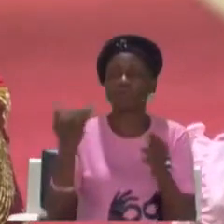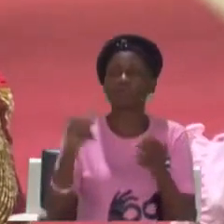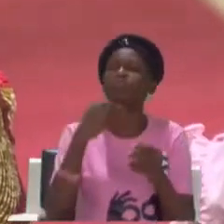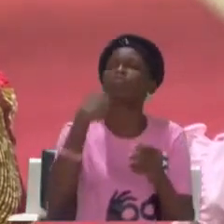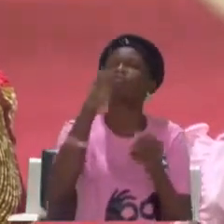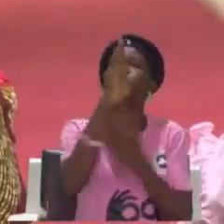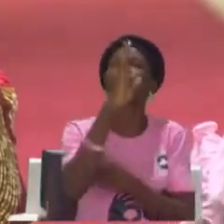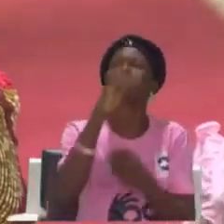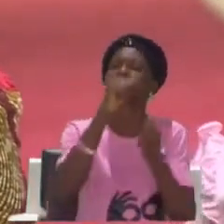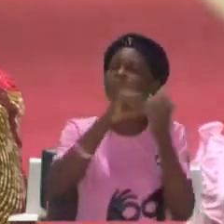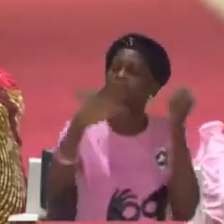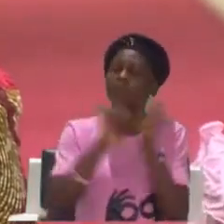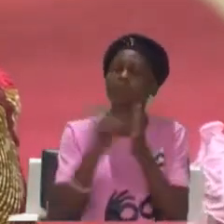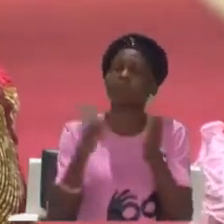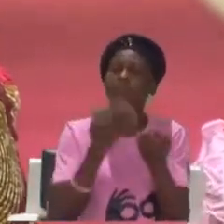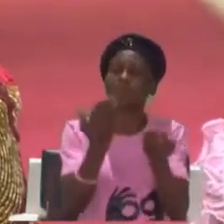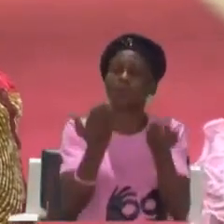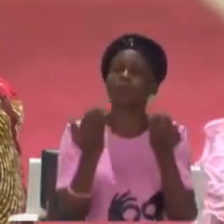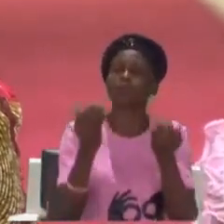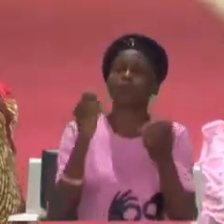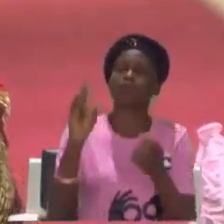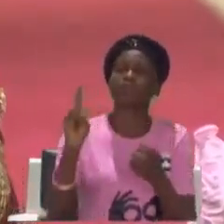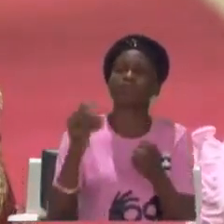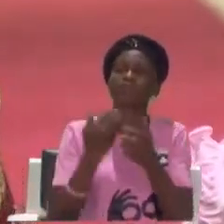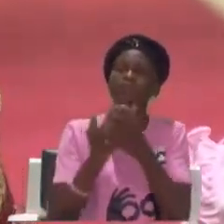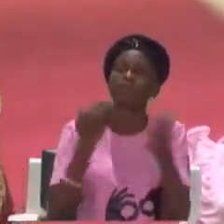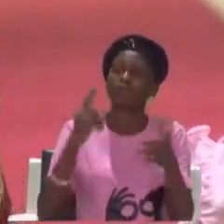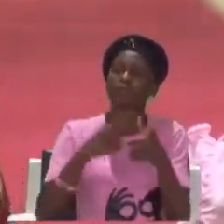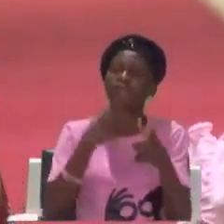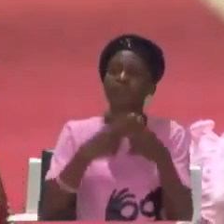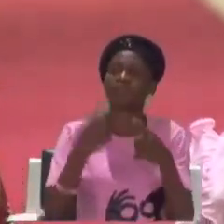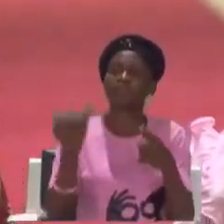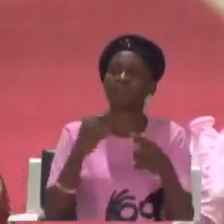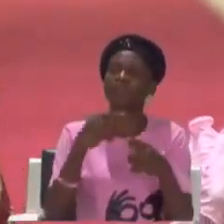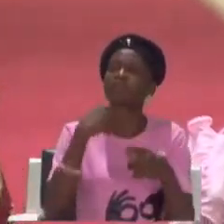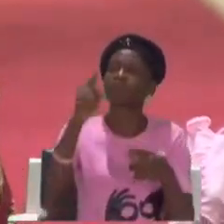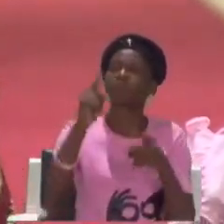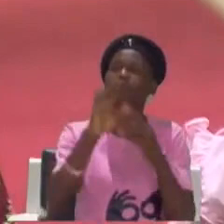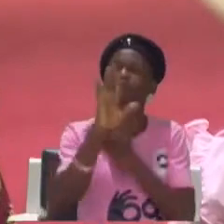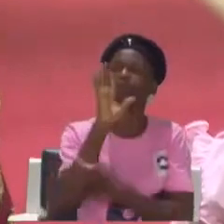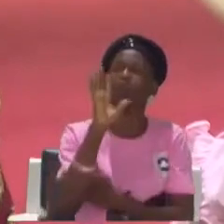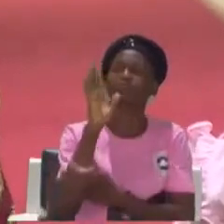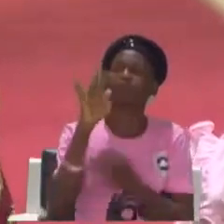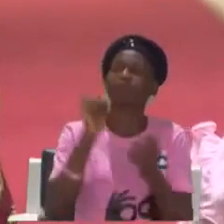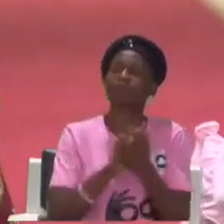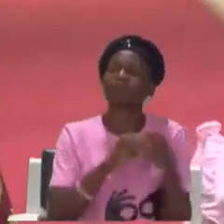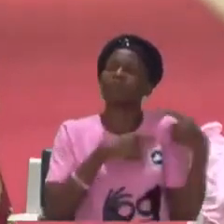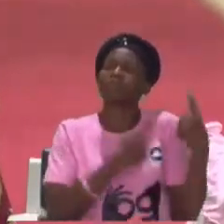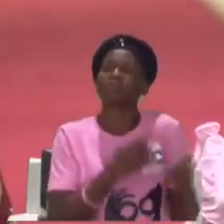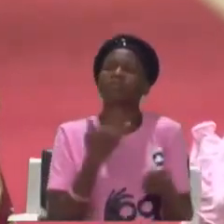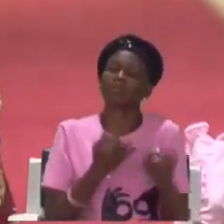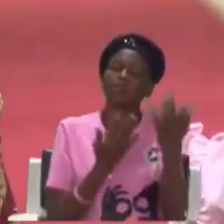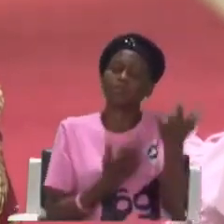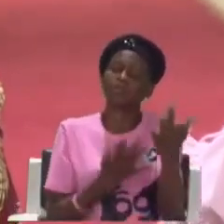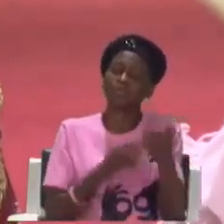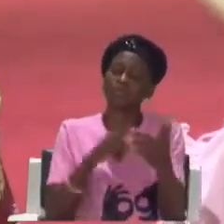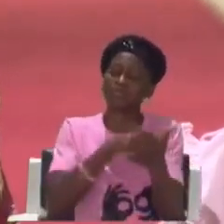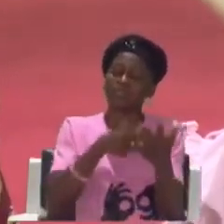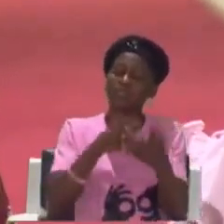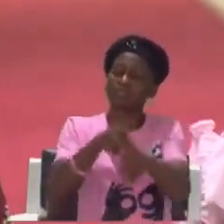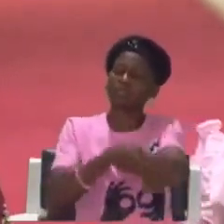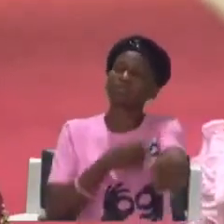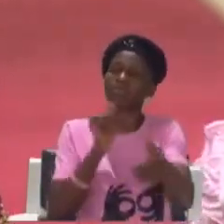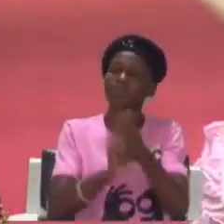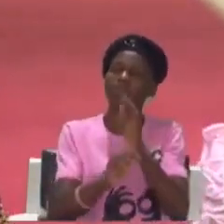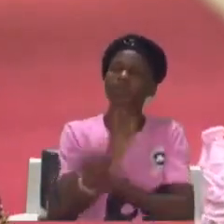God everything that we wanted. Before then, we had told God that since we waited this long, that